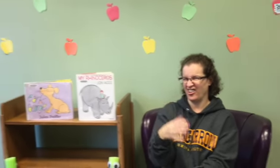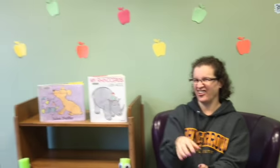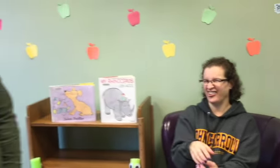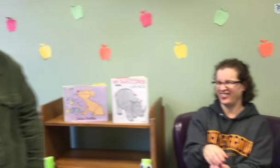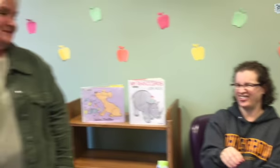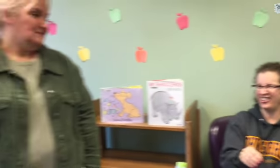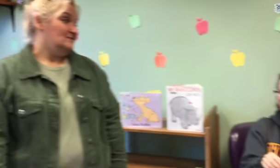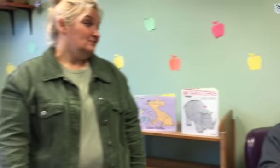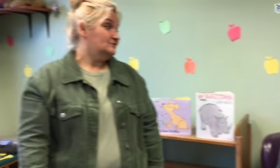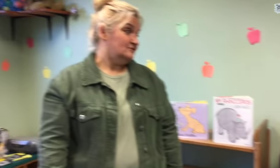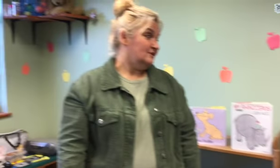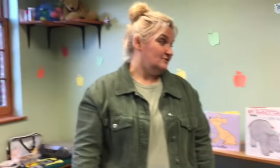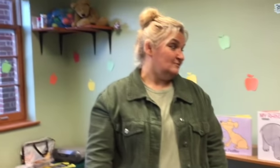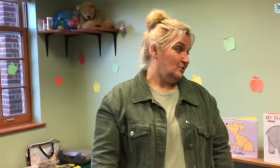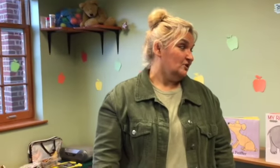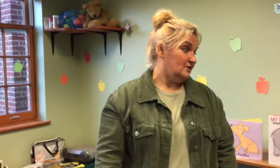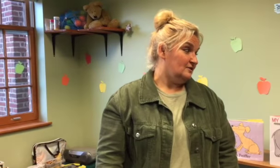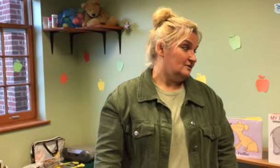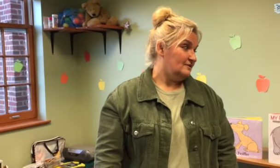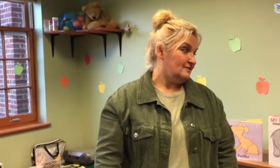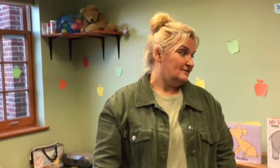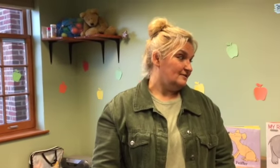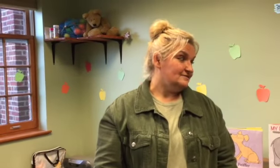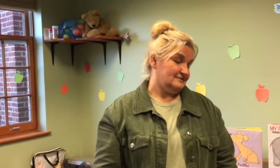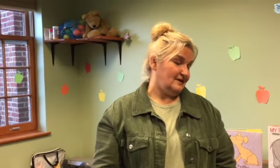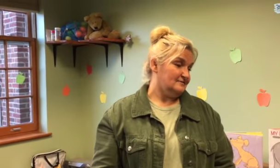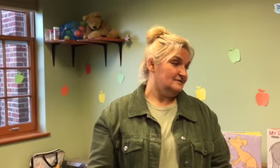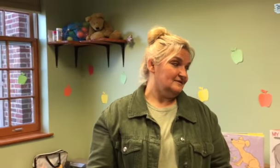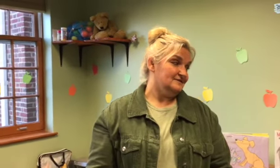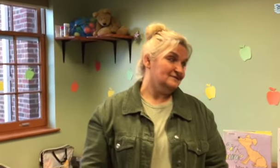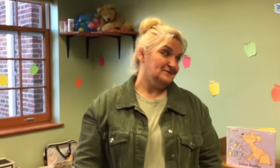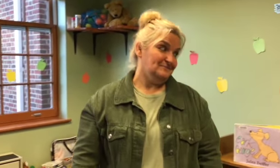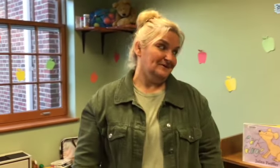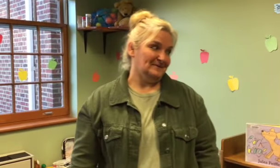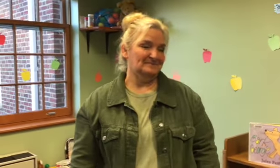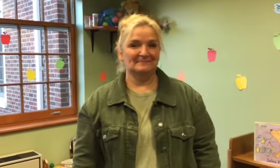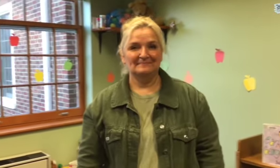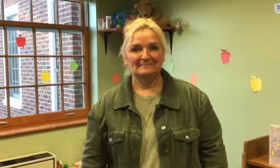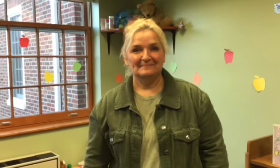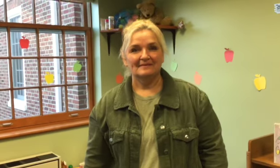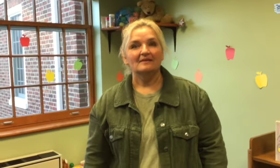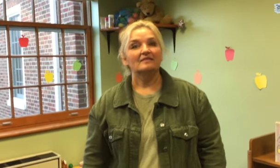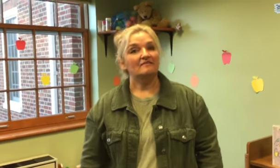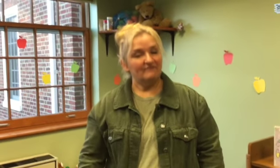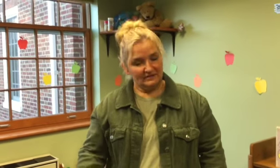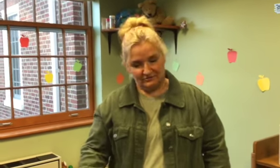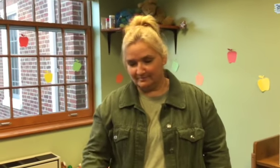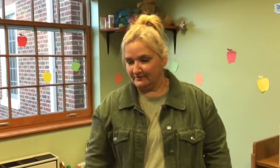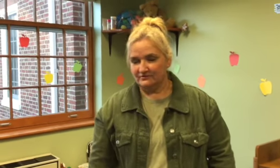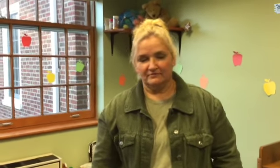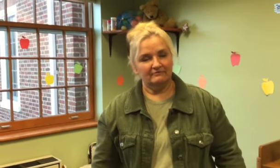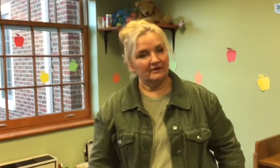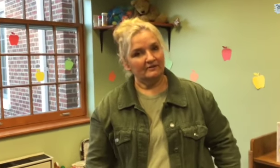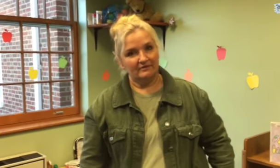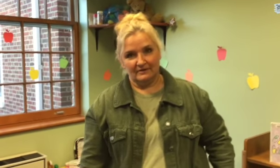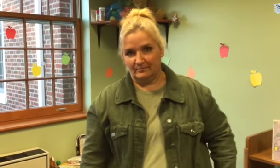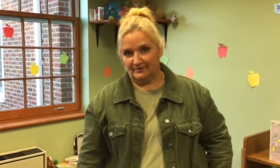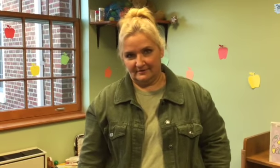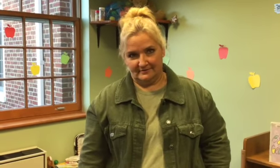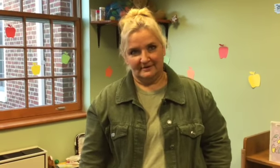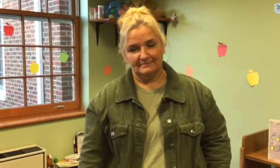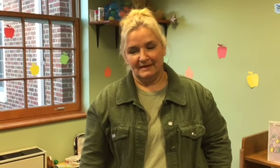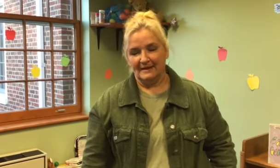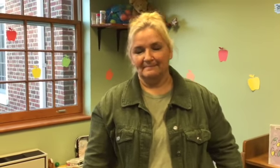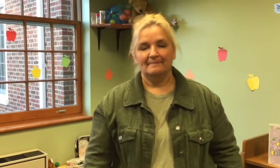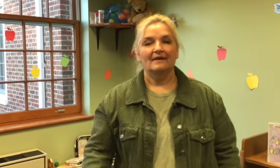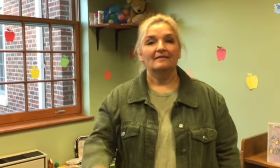it yeah. You look just like you're a barking. little expressive. cool. That's That's excellent. because the You're welcome. facial expressions are The important. facial expressions Yeah. are very, very important.